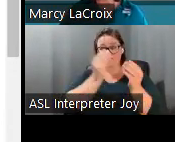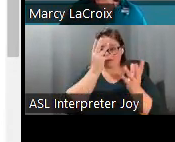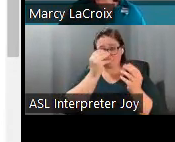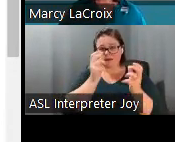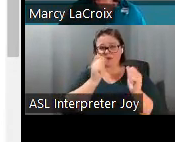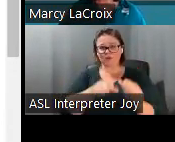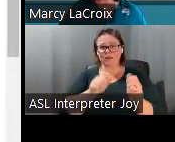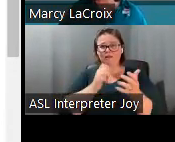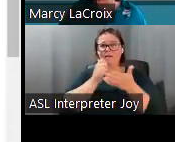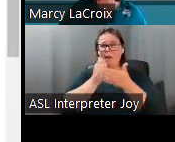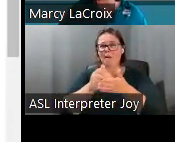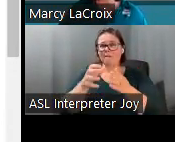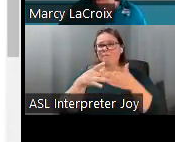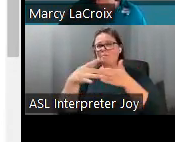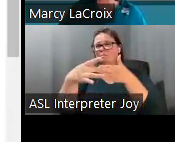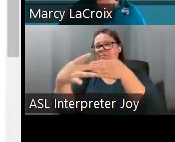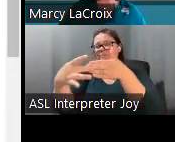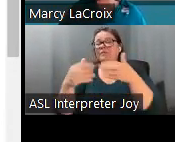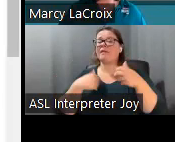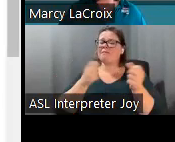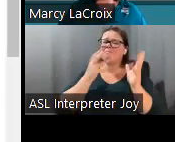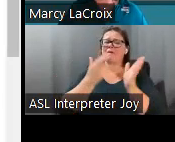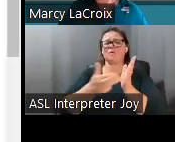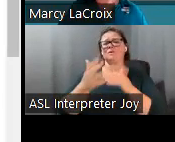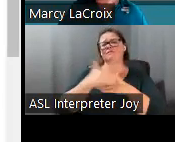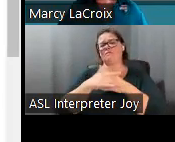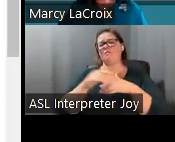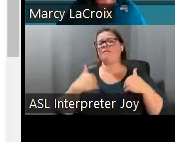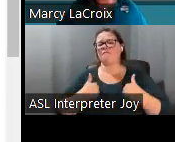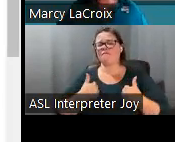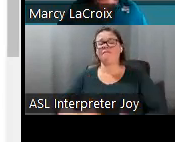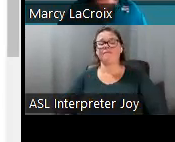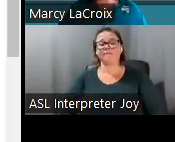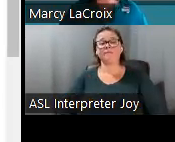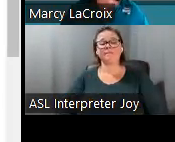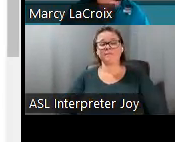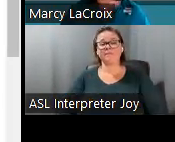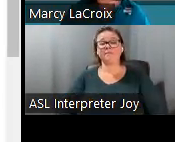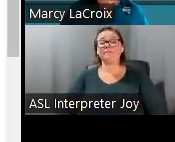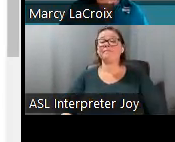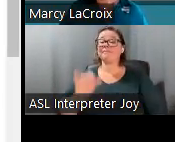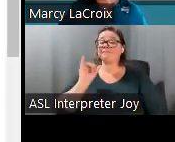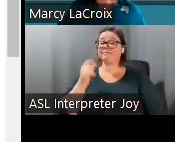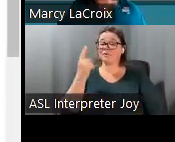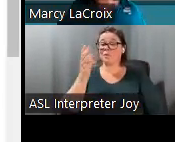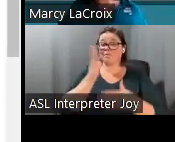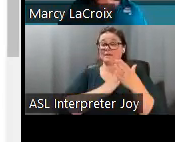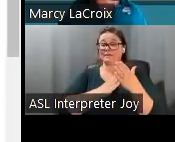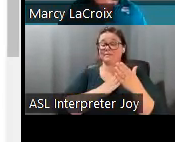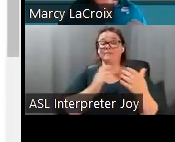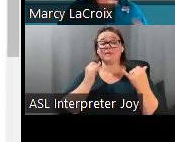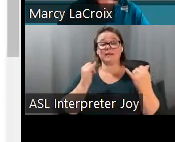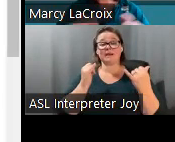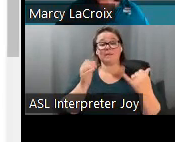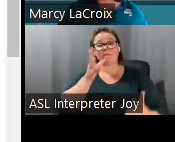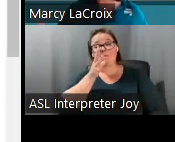you, because there are lots of resources out there. So that's one piece. Now, mom and